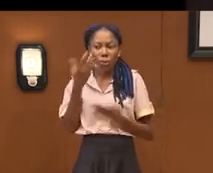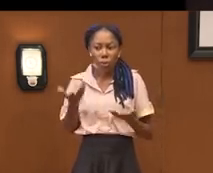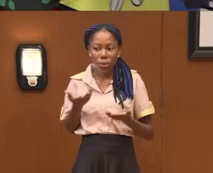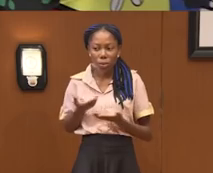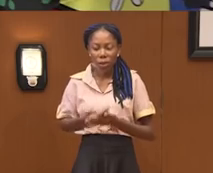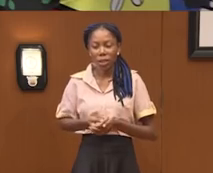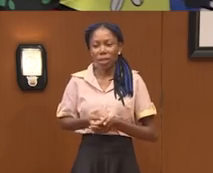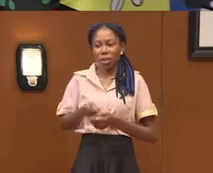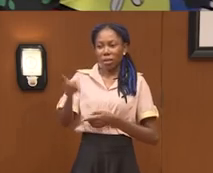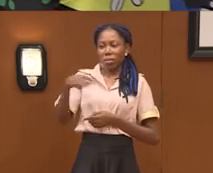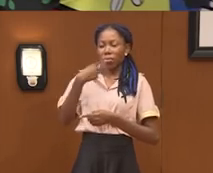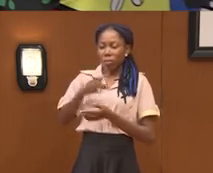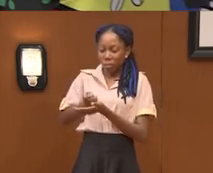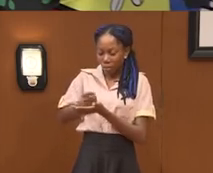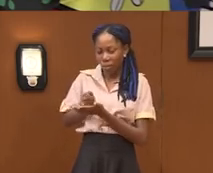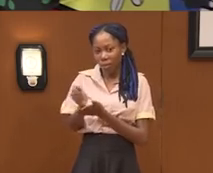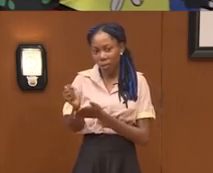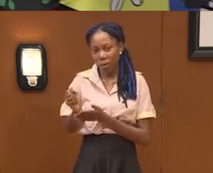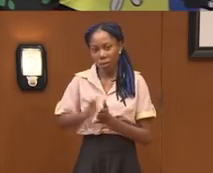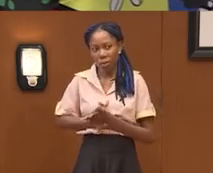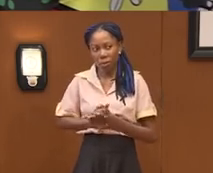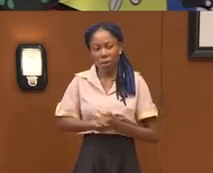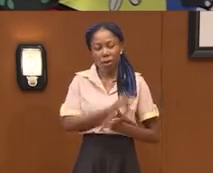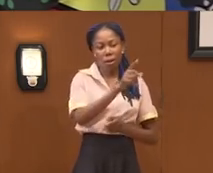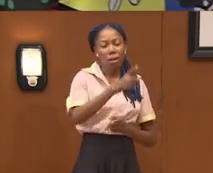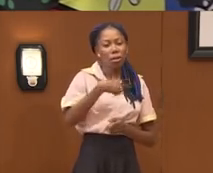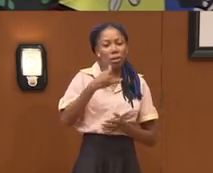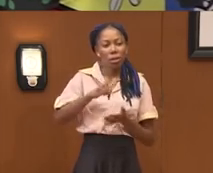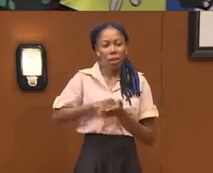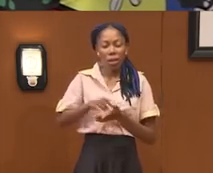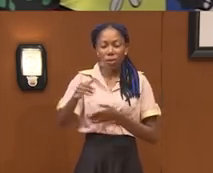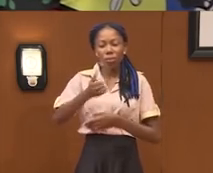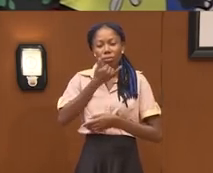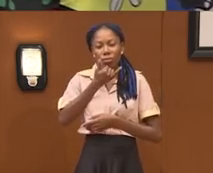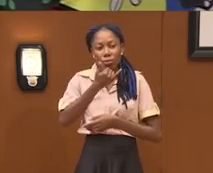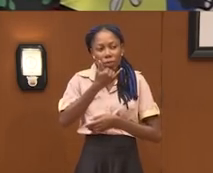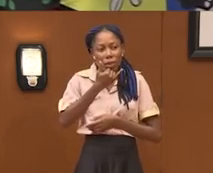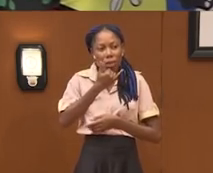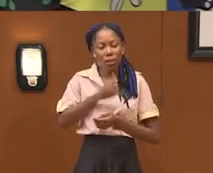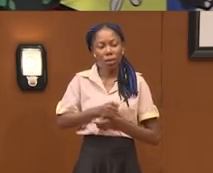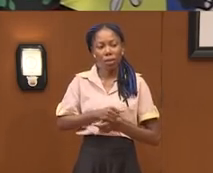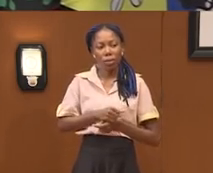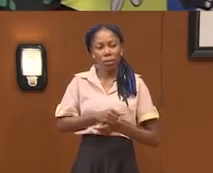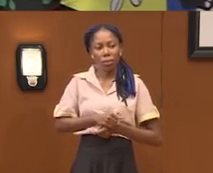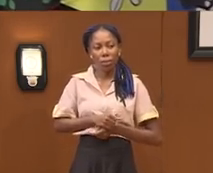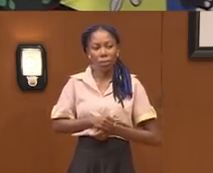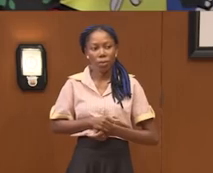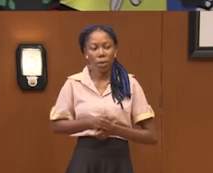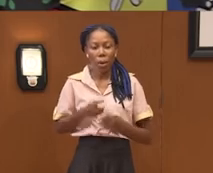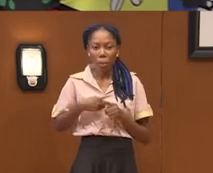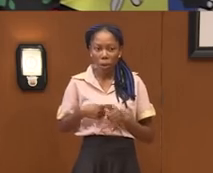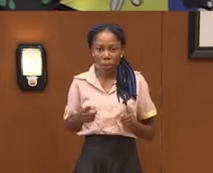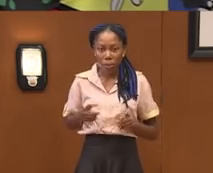That's what I'm telling you. Subsequently, you've made all this mistake now. If actually you made the mistake,